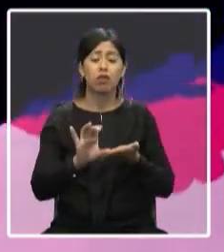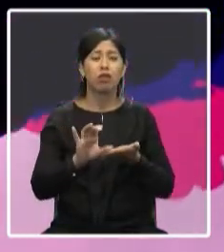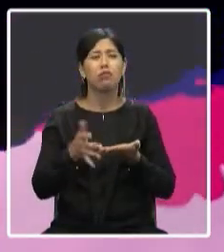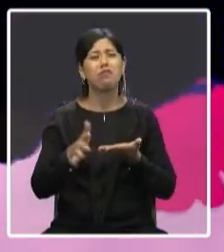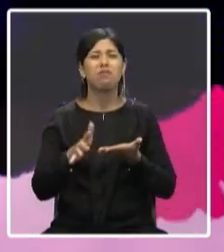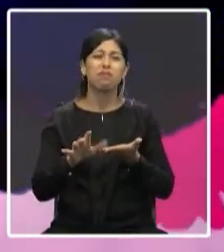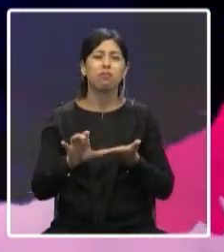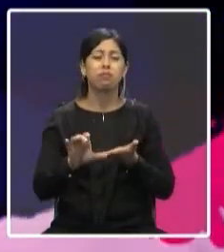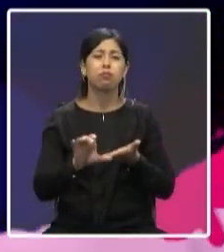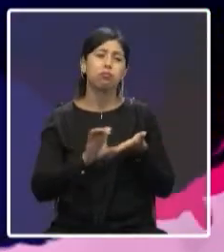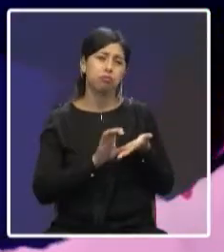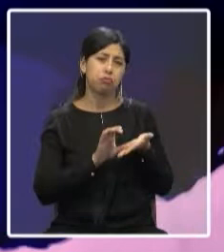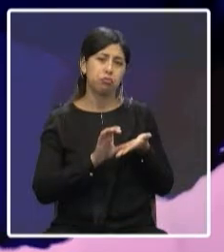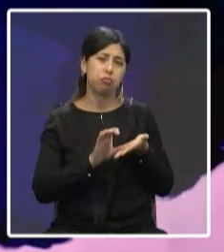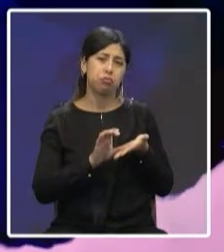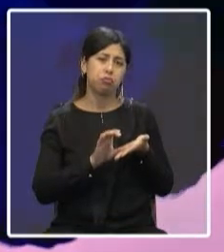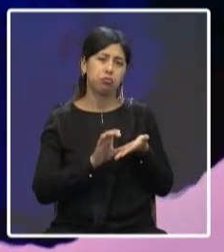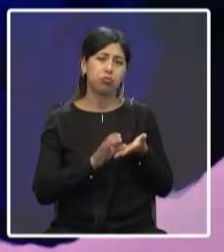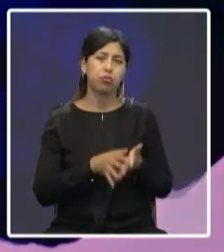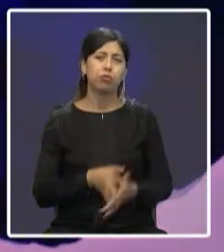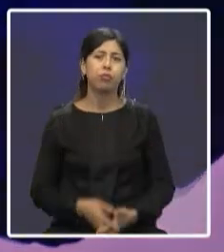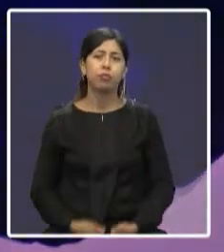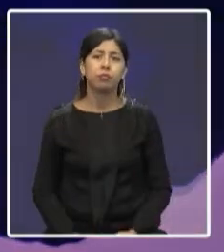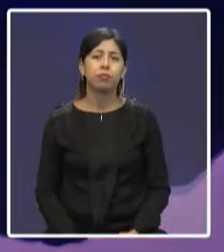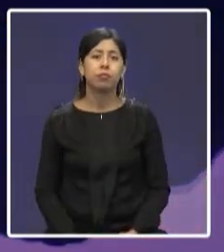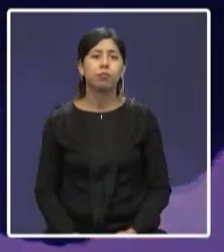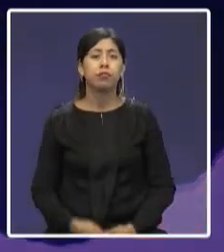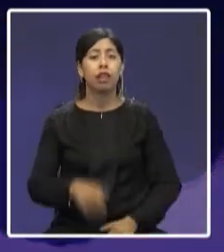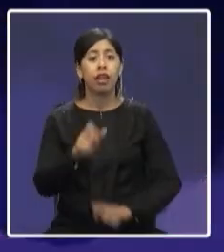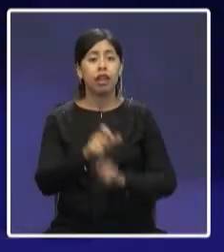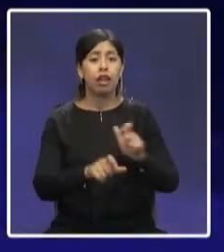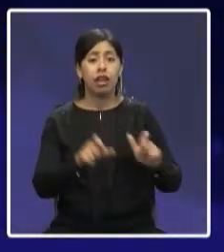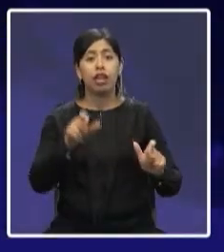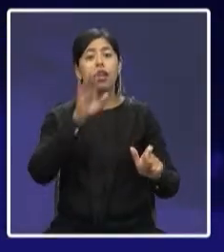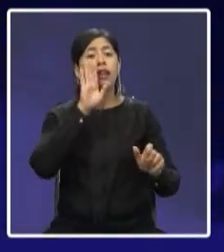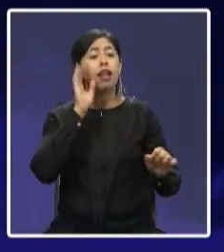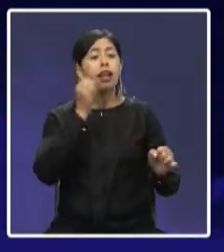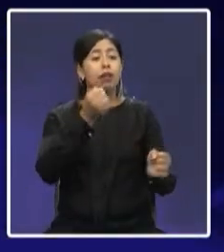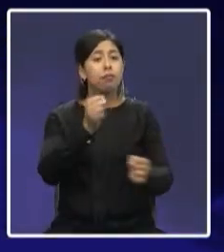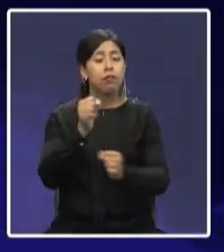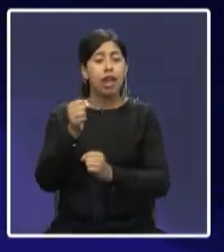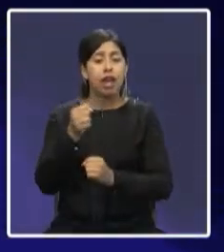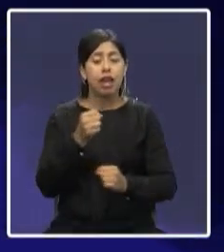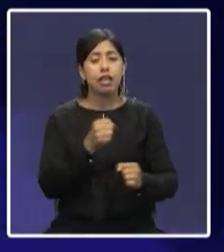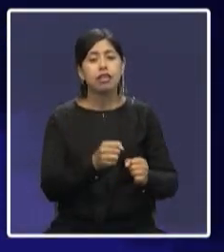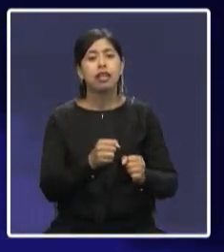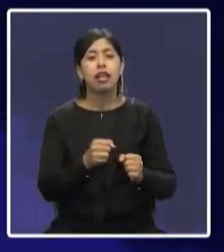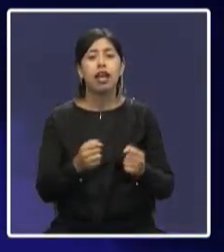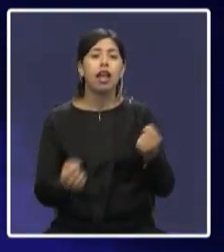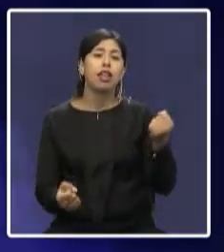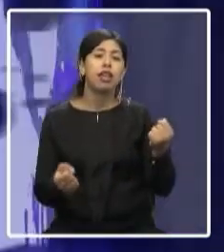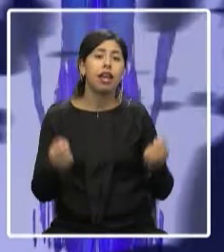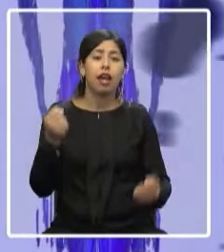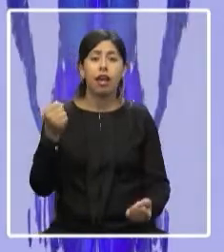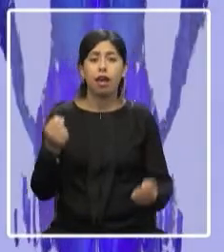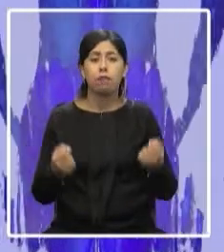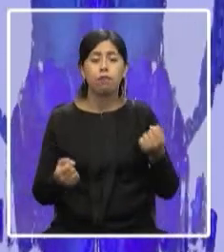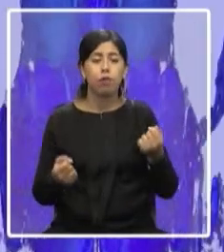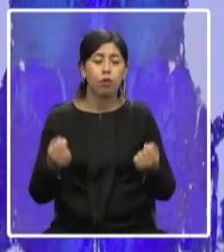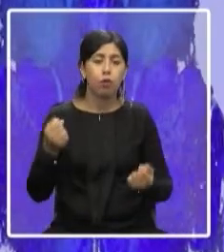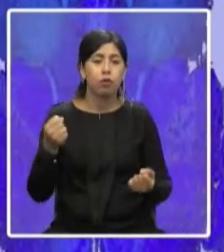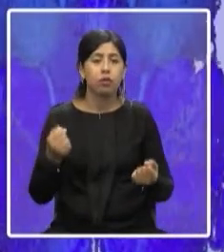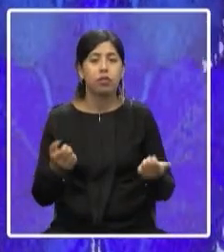security guards, daycare teachers, home health aides, crossing guards, these are really valuable positions. They do things that are important. They take care of our kids